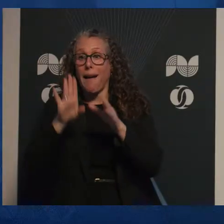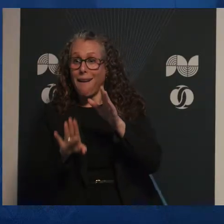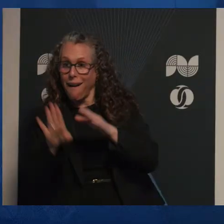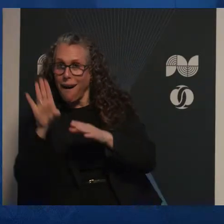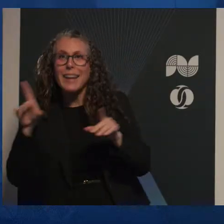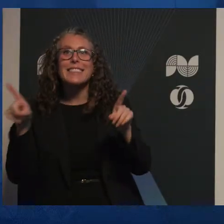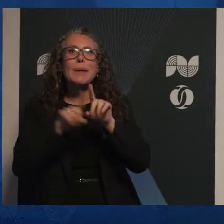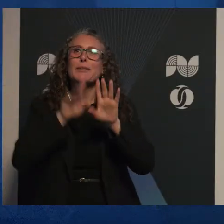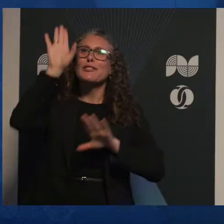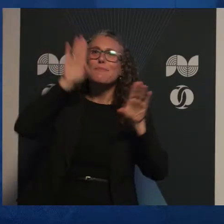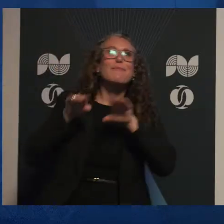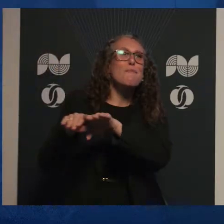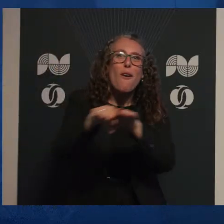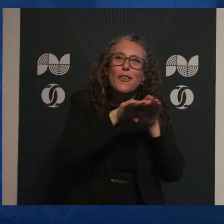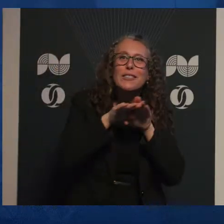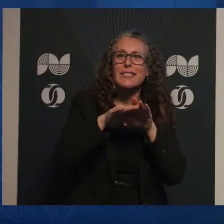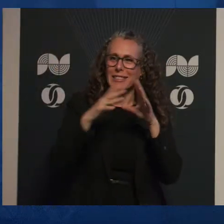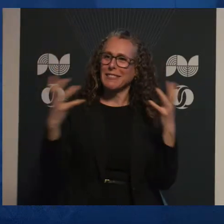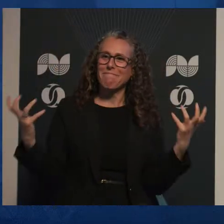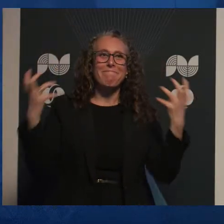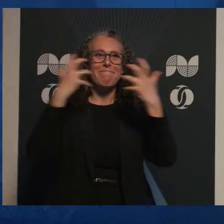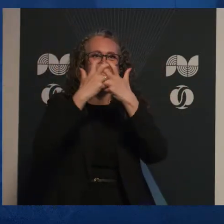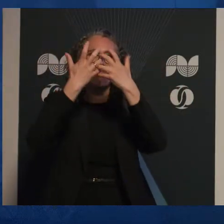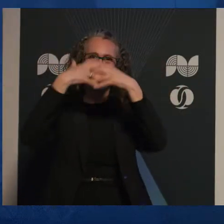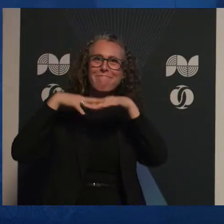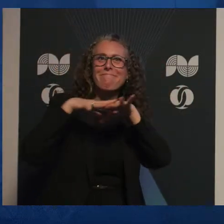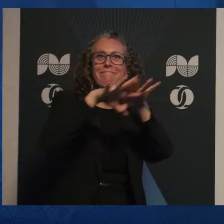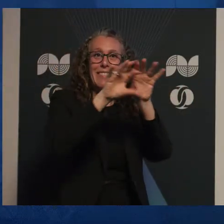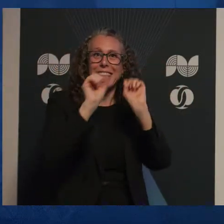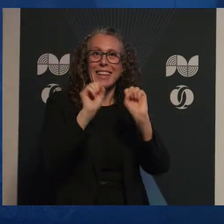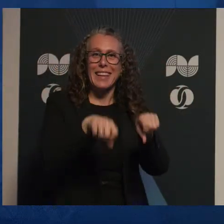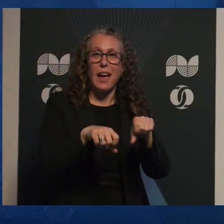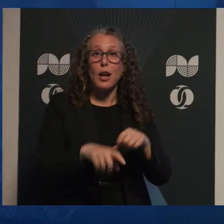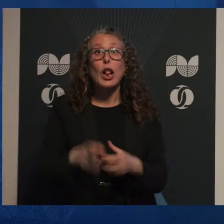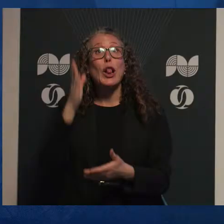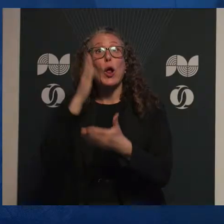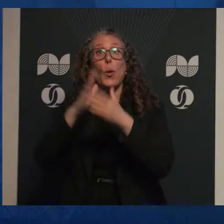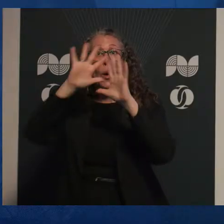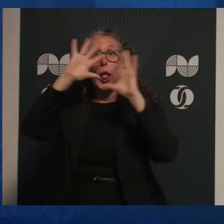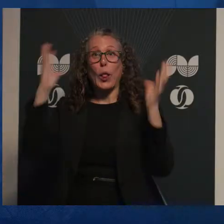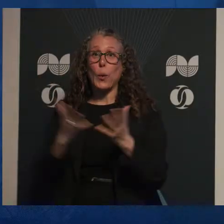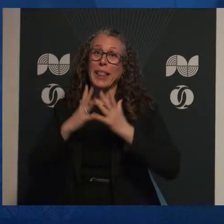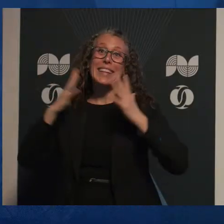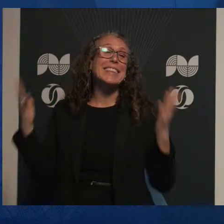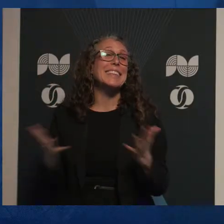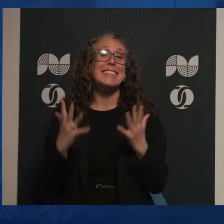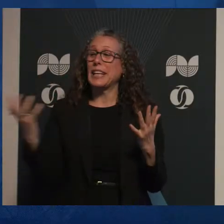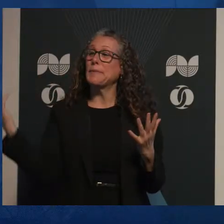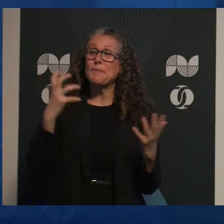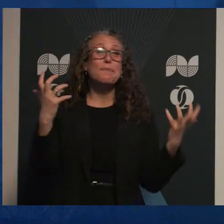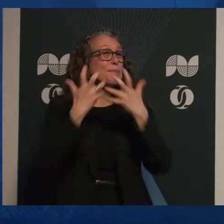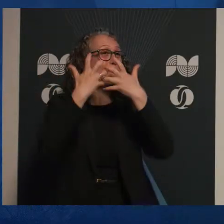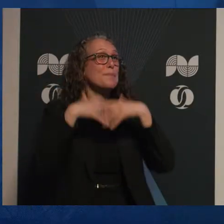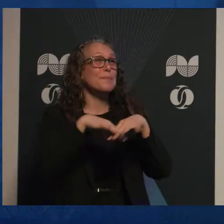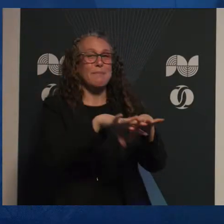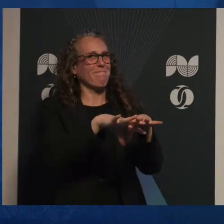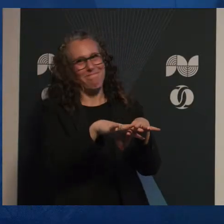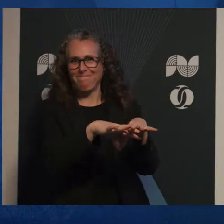linear fashion. And of course, the world has turned out to be a bit more complicated than that. And Simon described very well